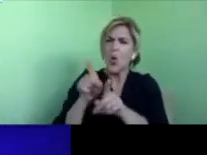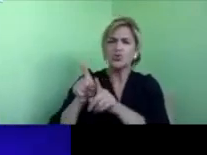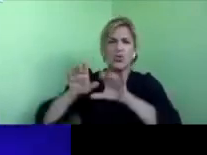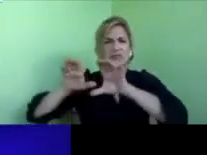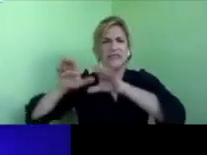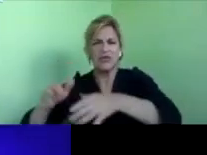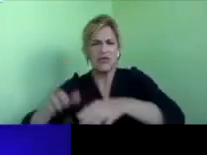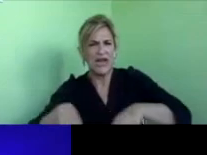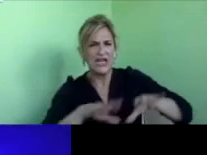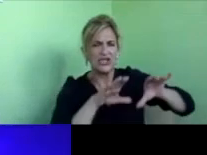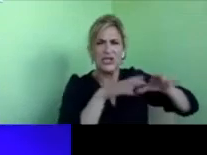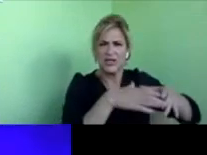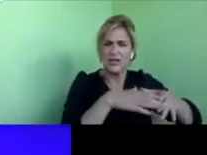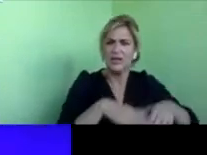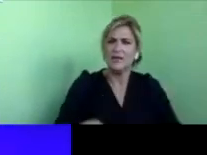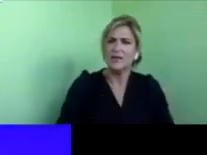Password.